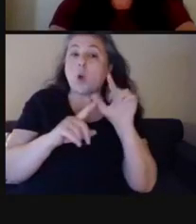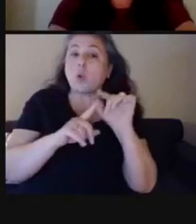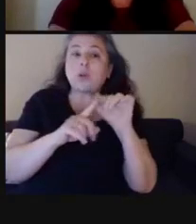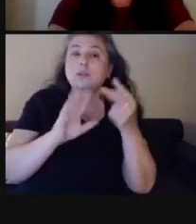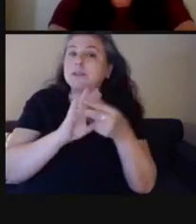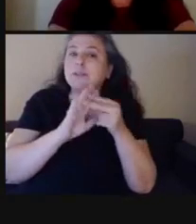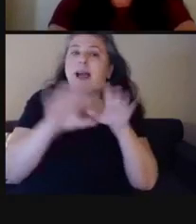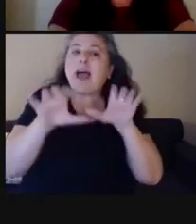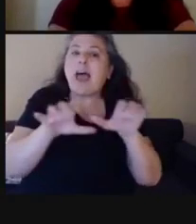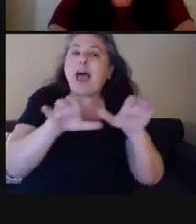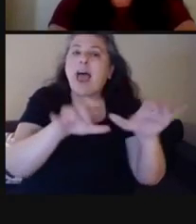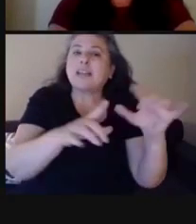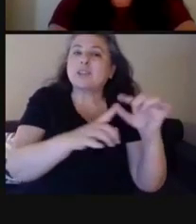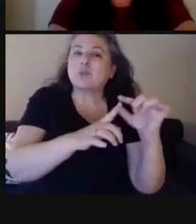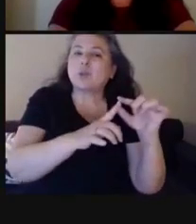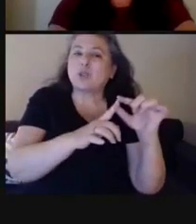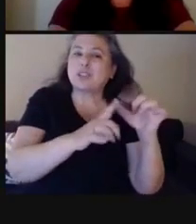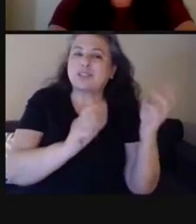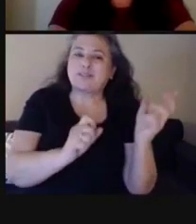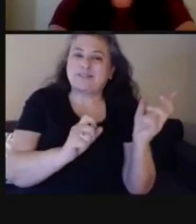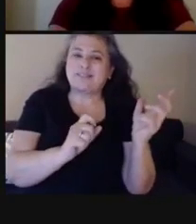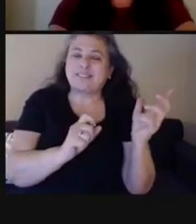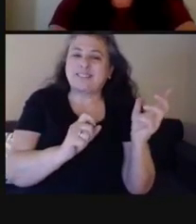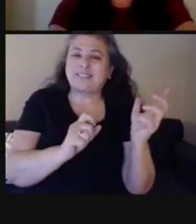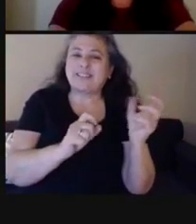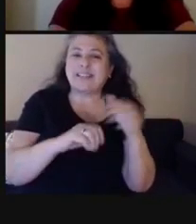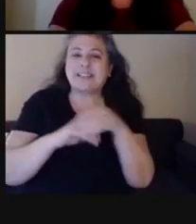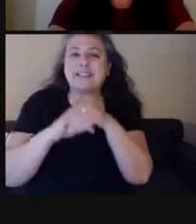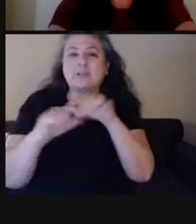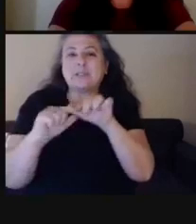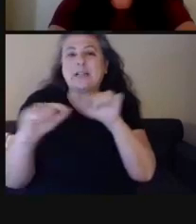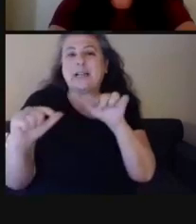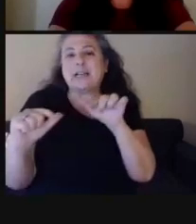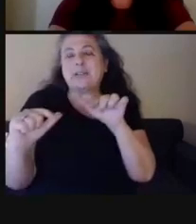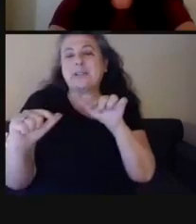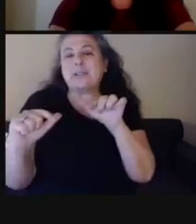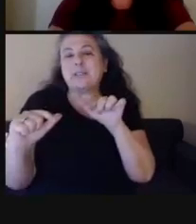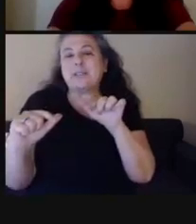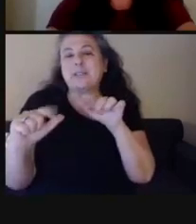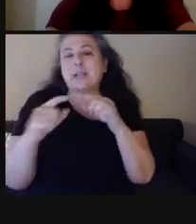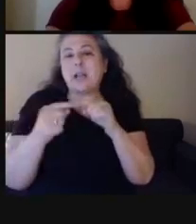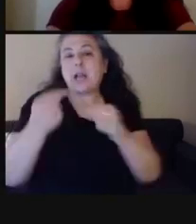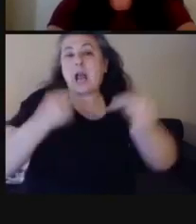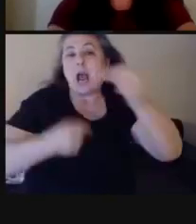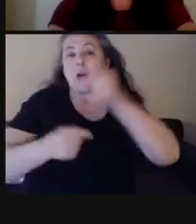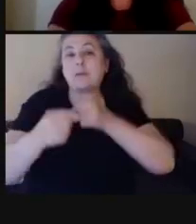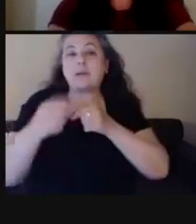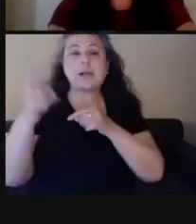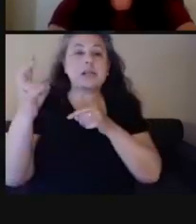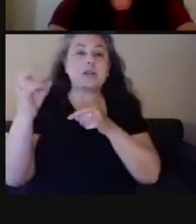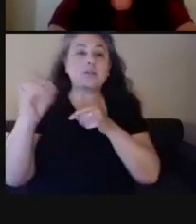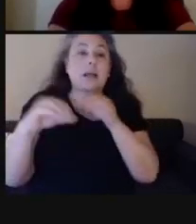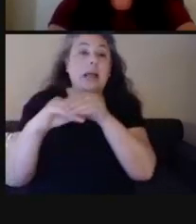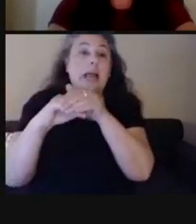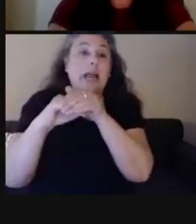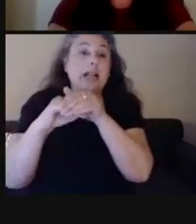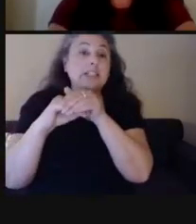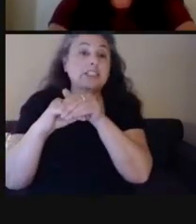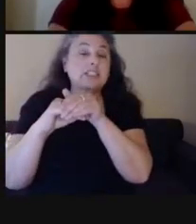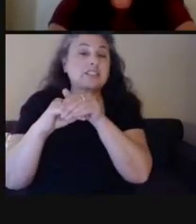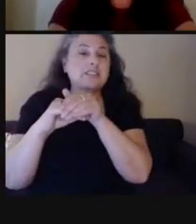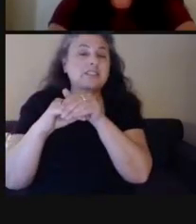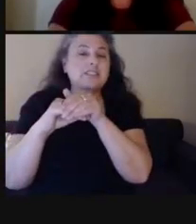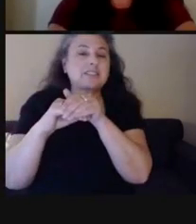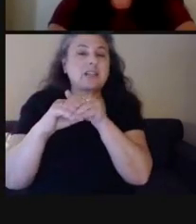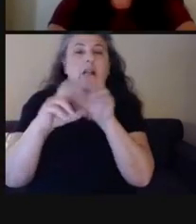words, as opposed to the English language, which is reverse. 70% of the English language